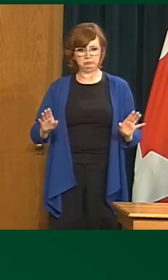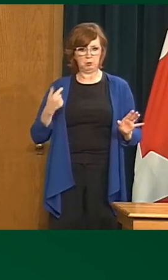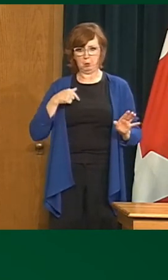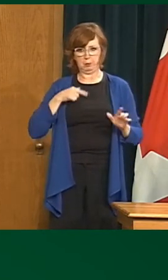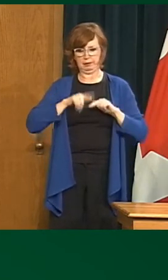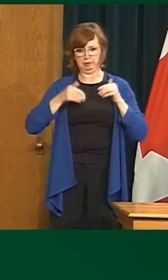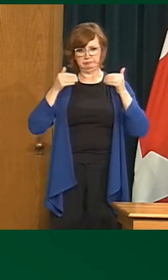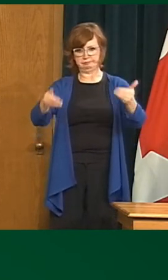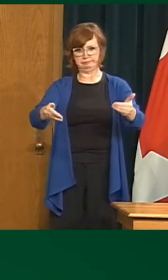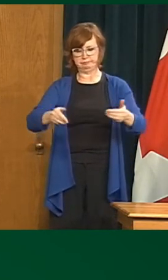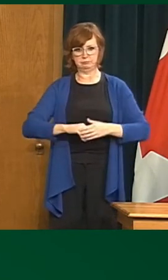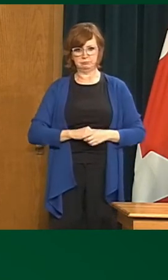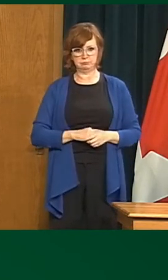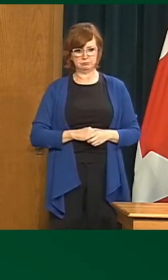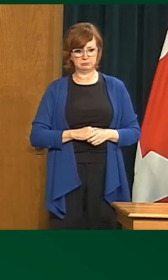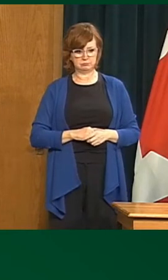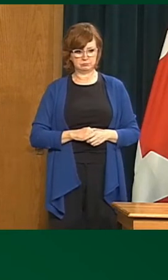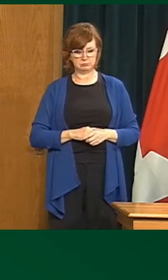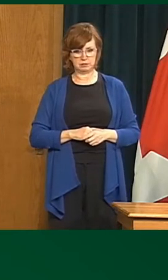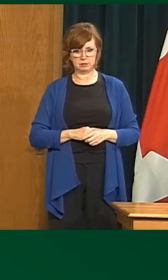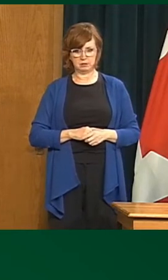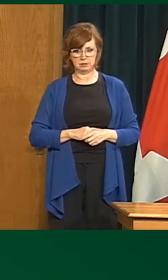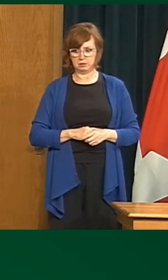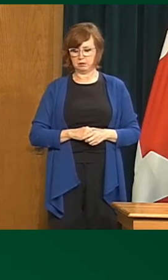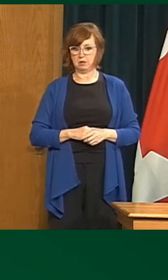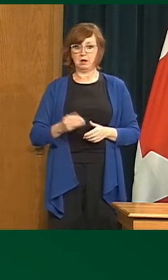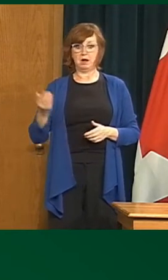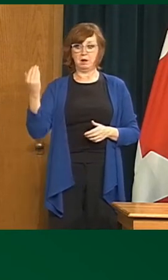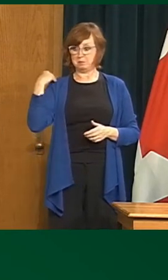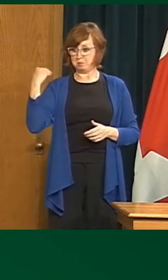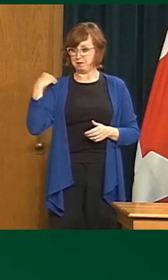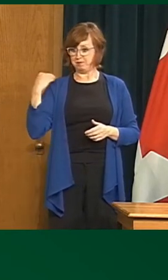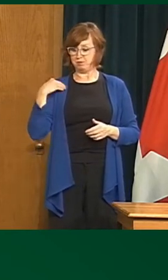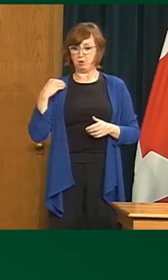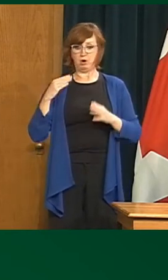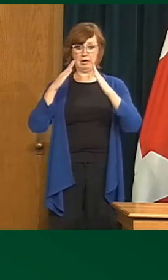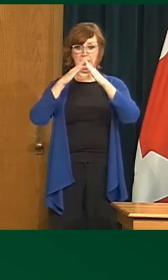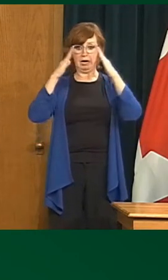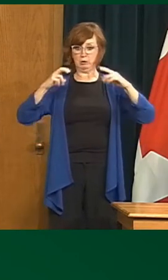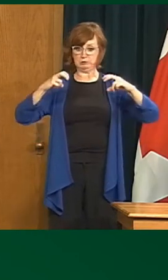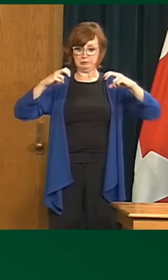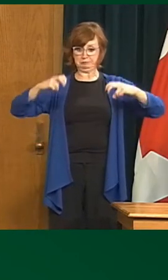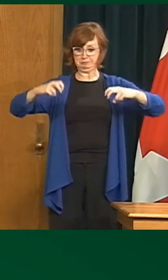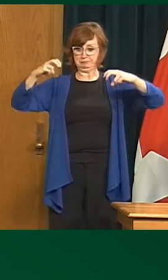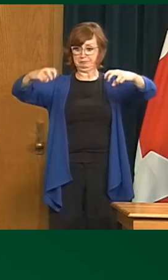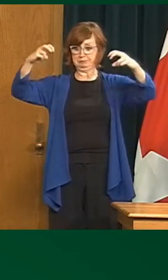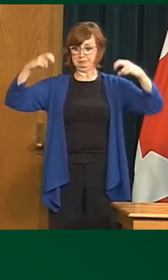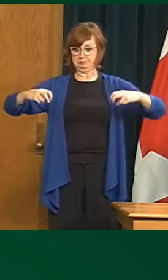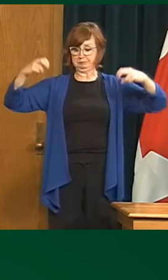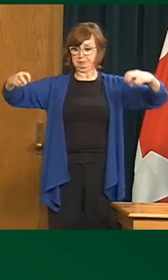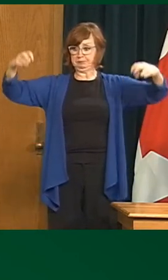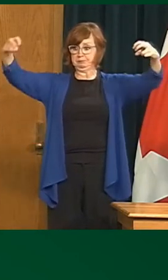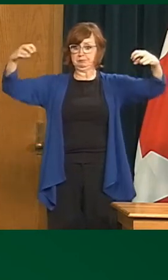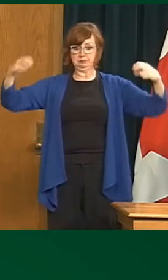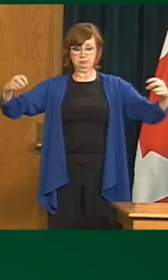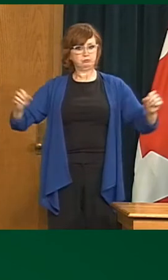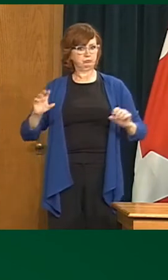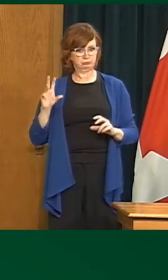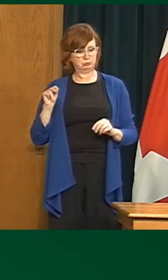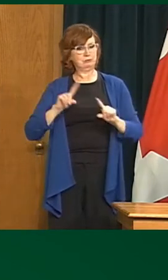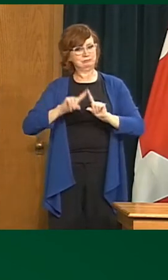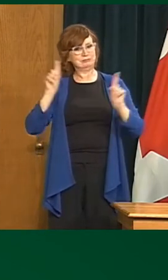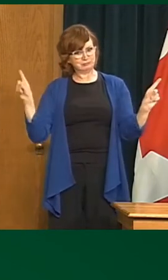it won't be a what it looked like before, we will. But that is our preference. Our preference is most certainly